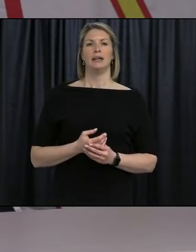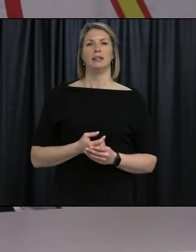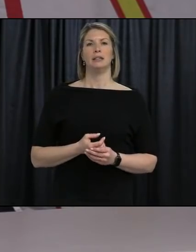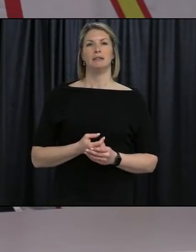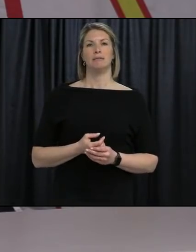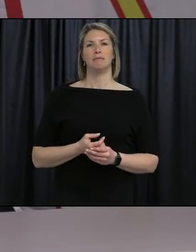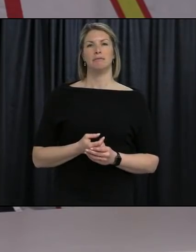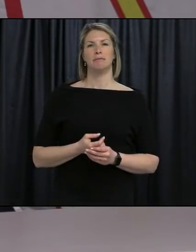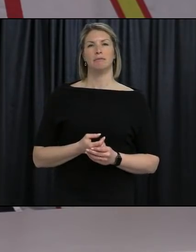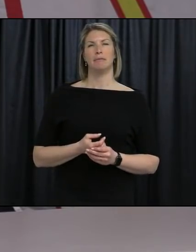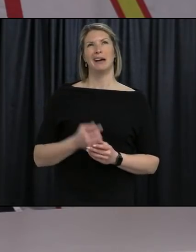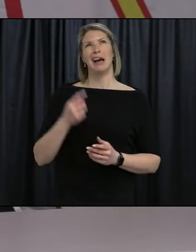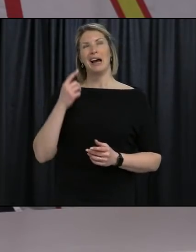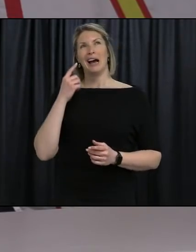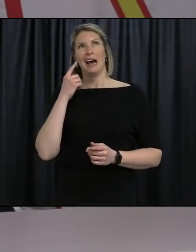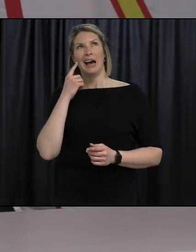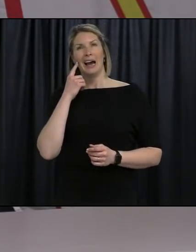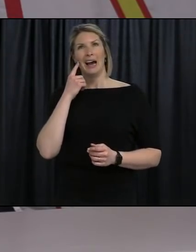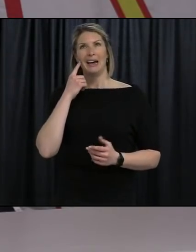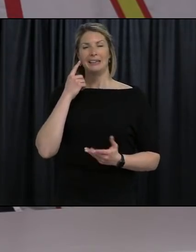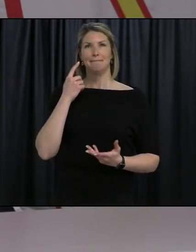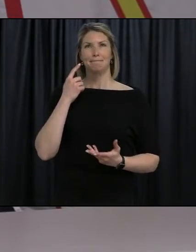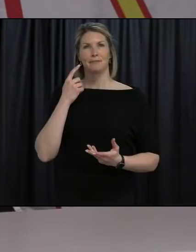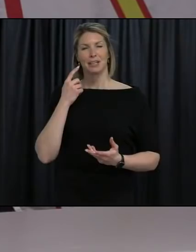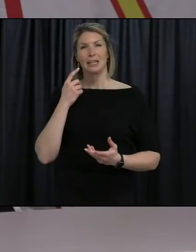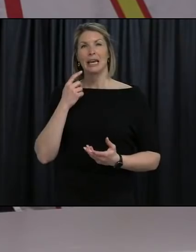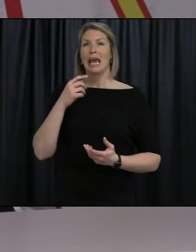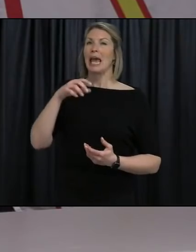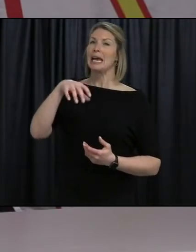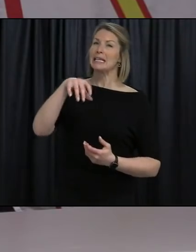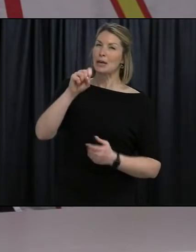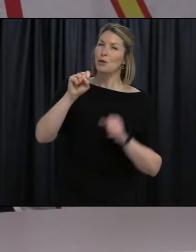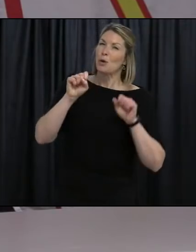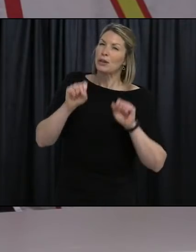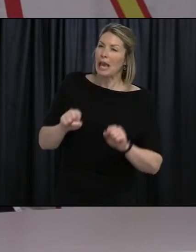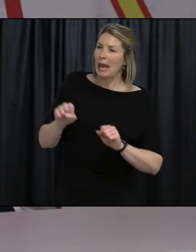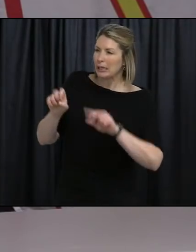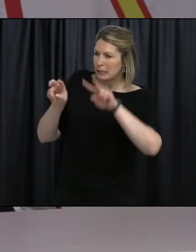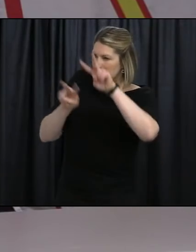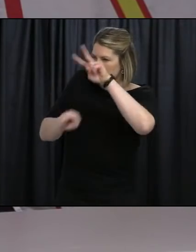a benefit, I suppose, to going through by age, but really we wanted to make